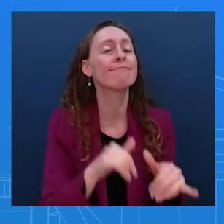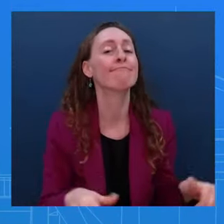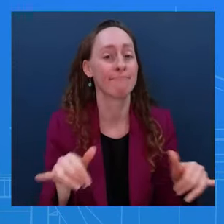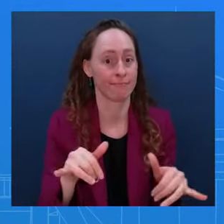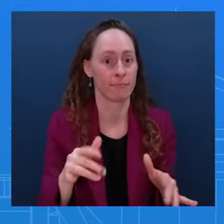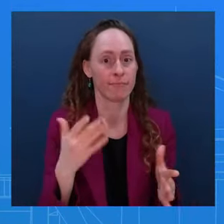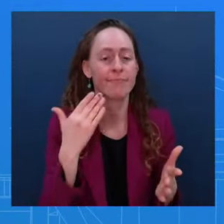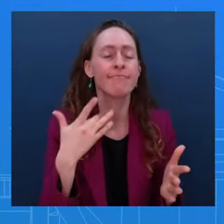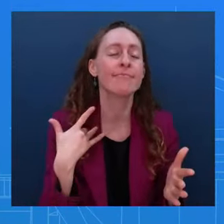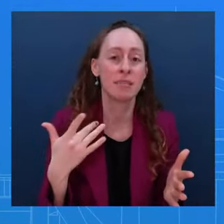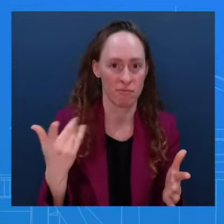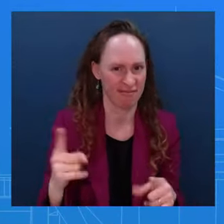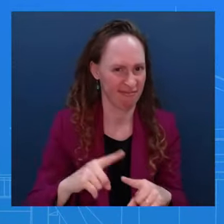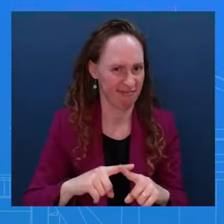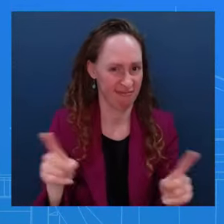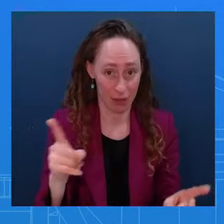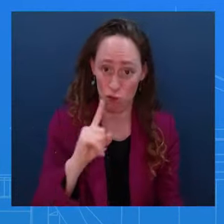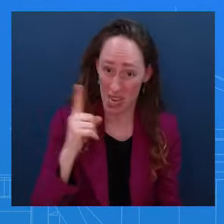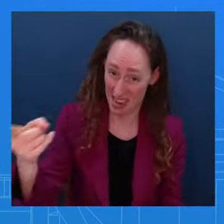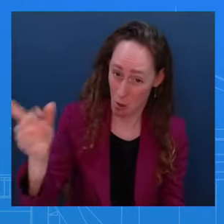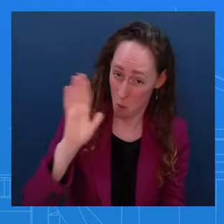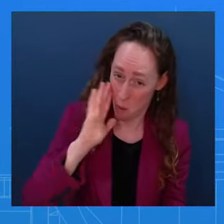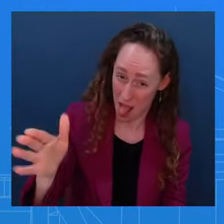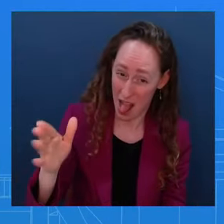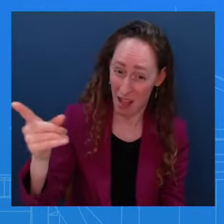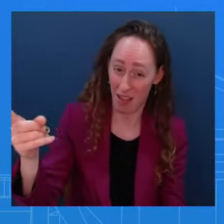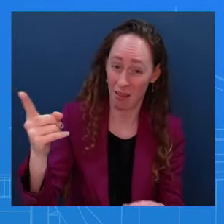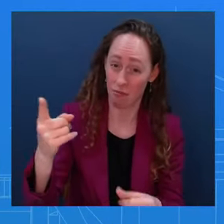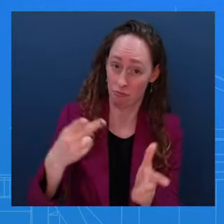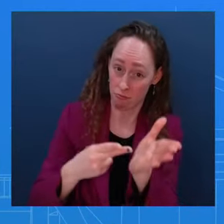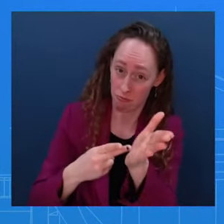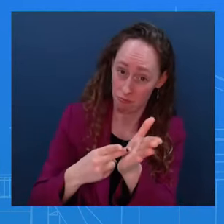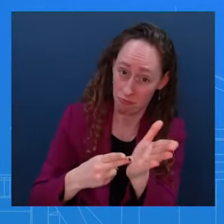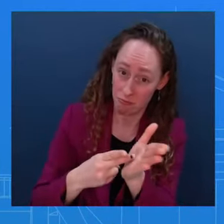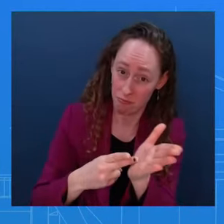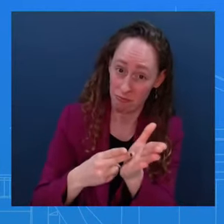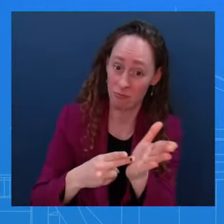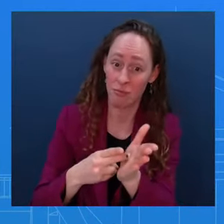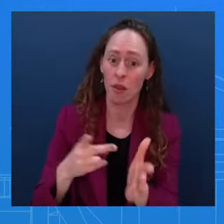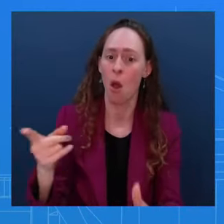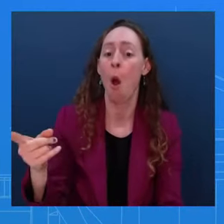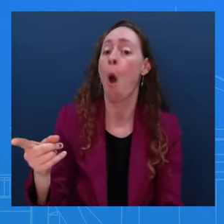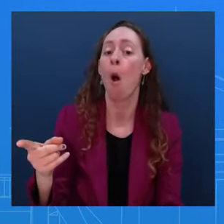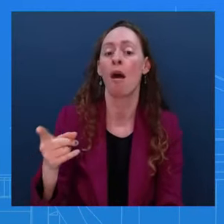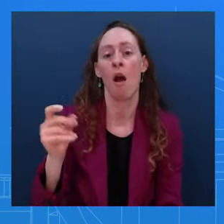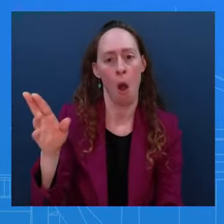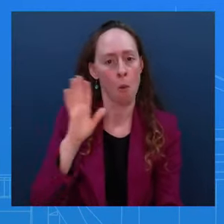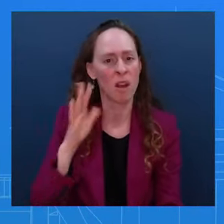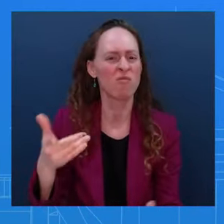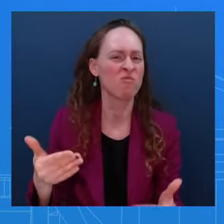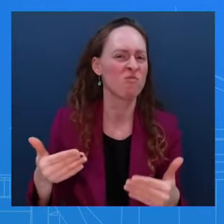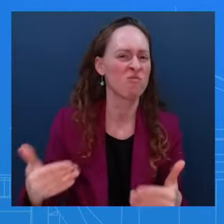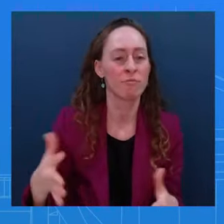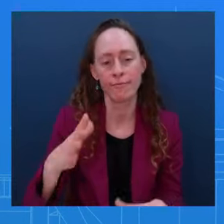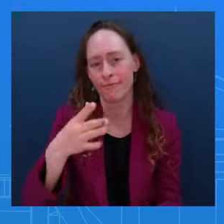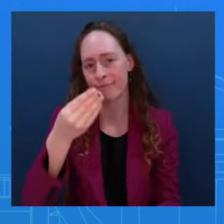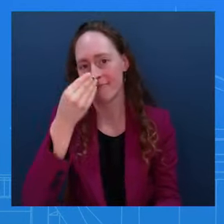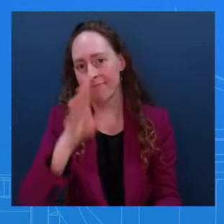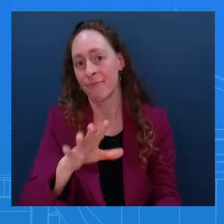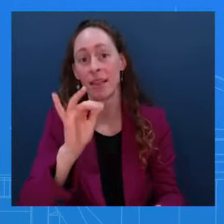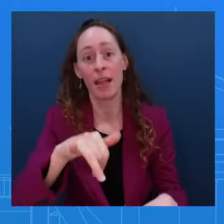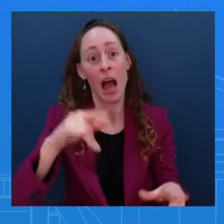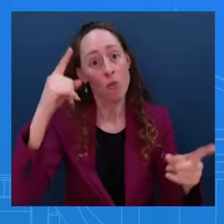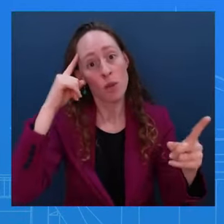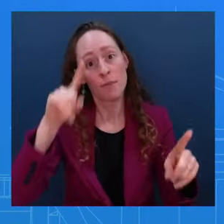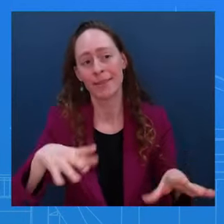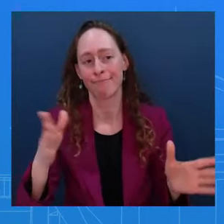government to not unilaterally violate the treaty? And if they do, will the U.S. pull out of the